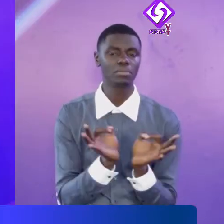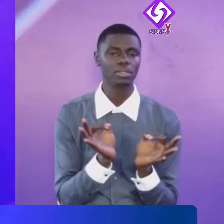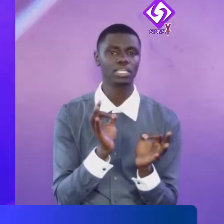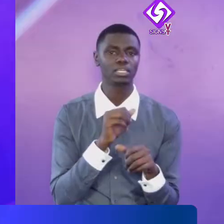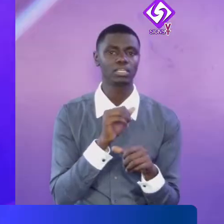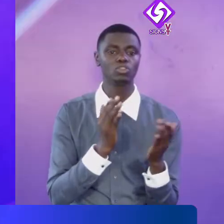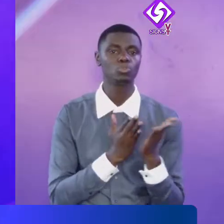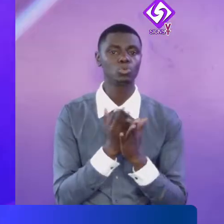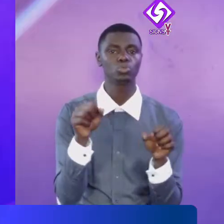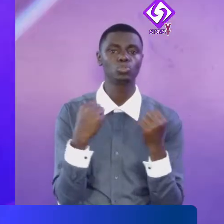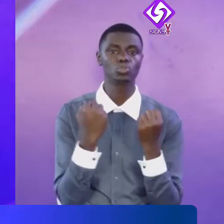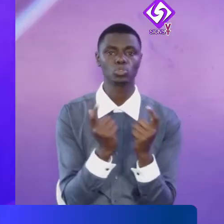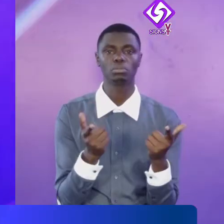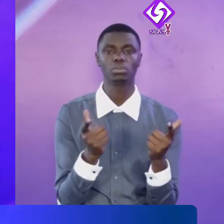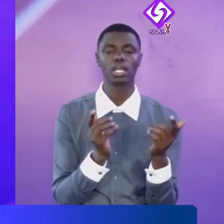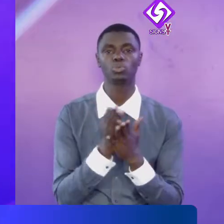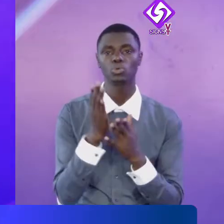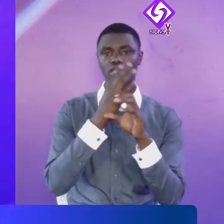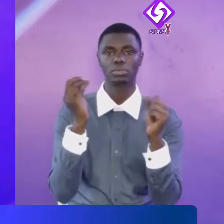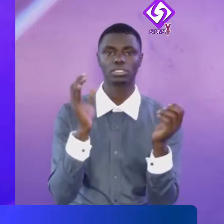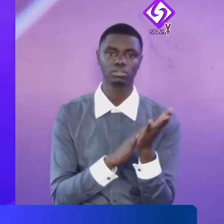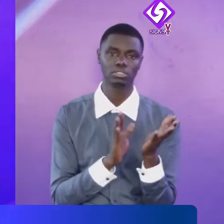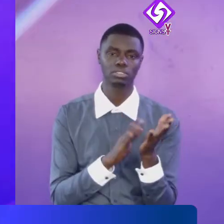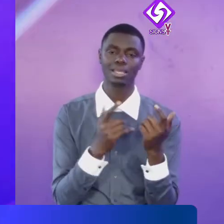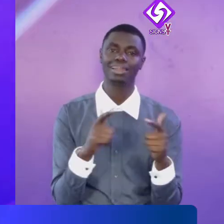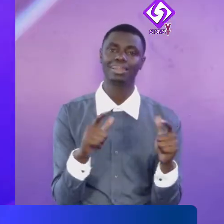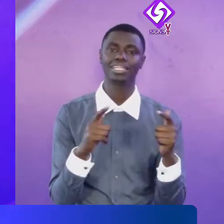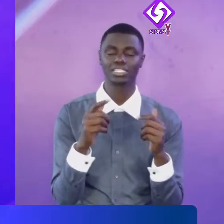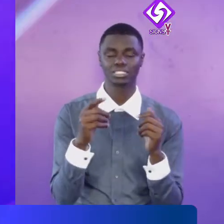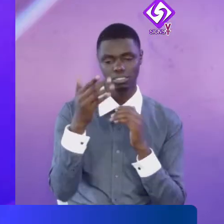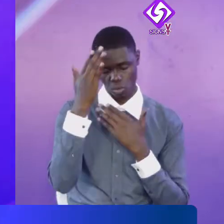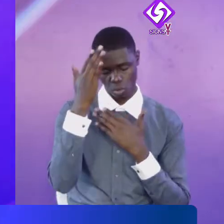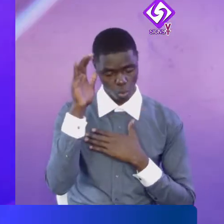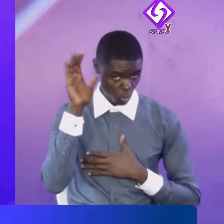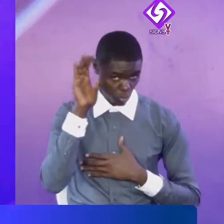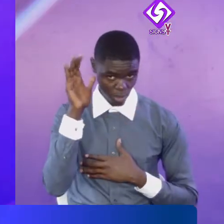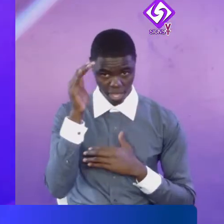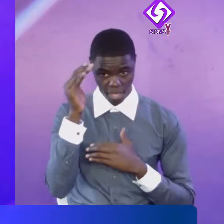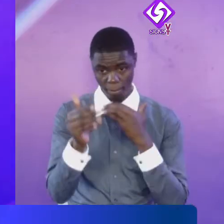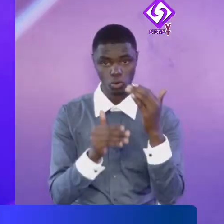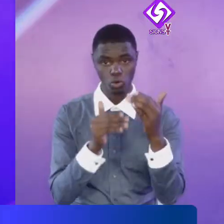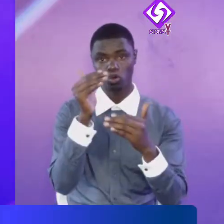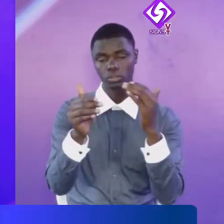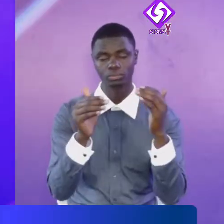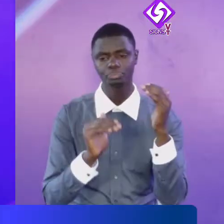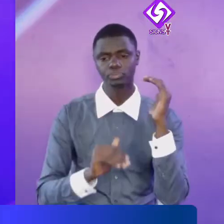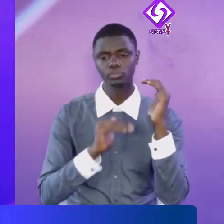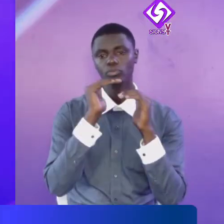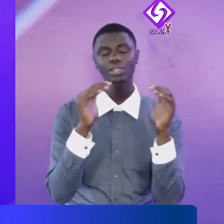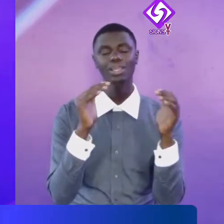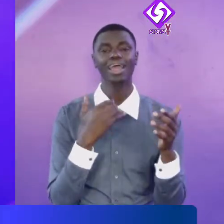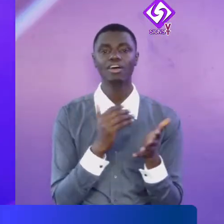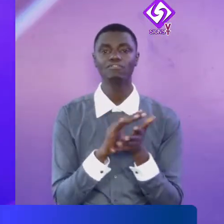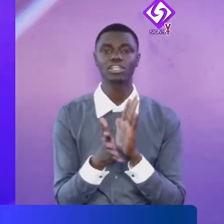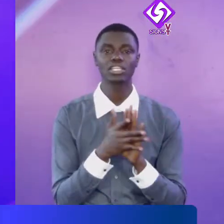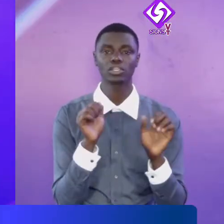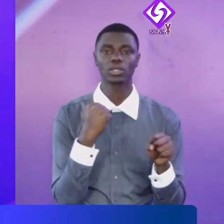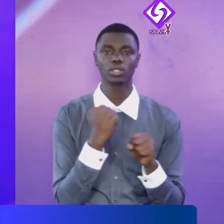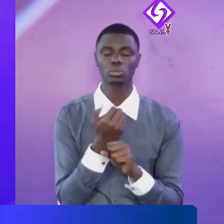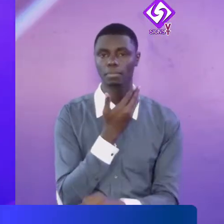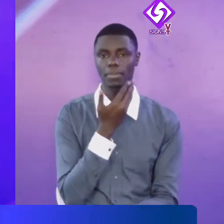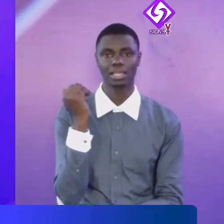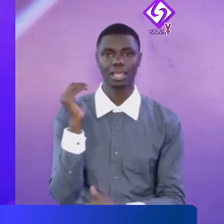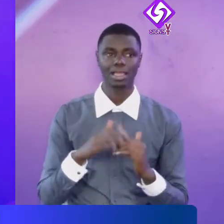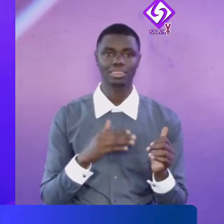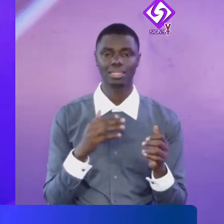the president commenting. Yeah. So let us obey protocol. You know, there's nothing that you can do better than